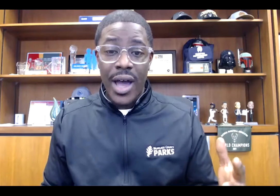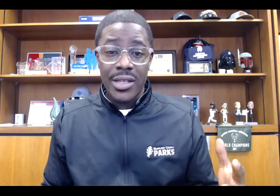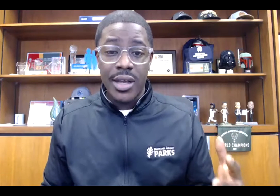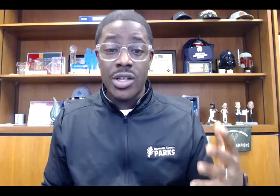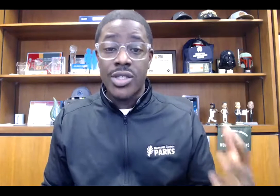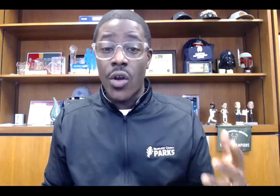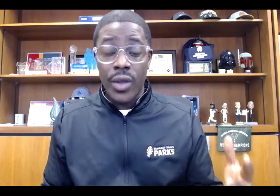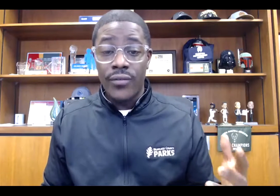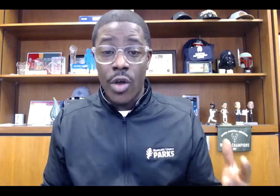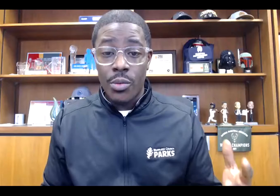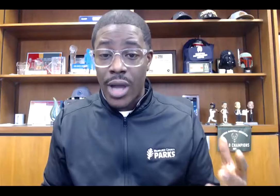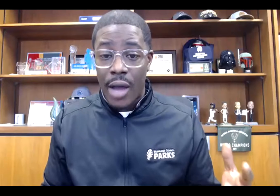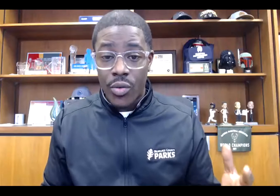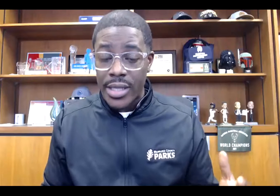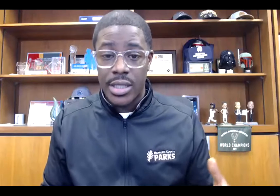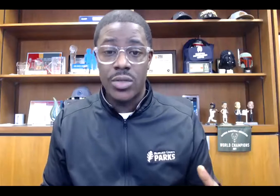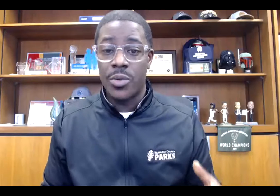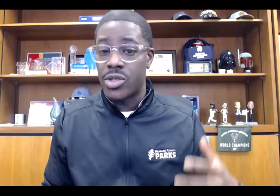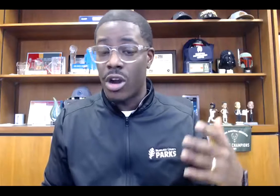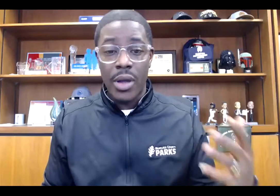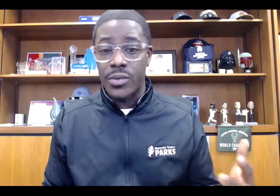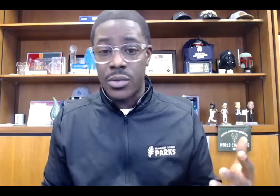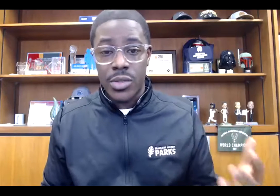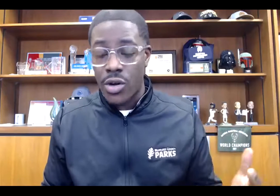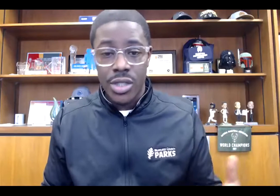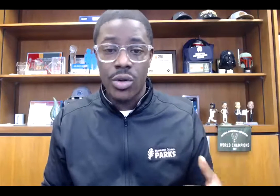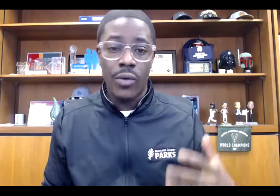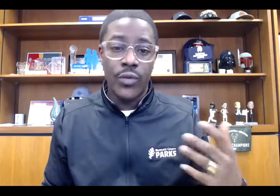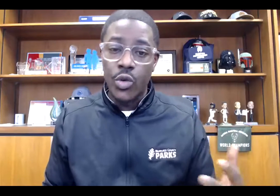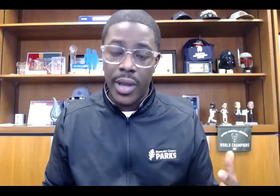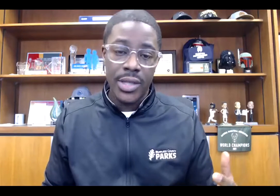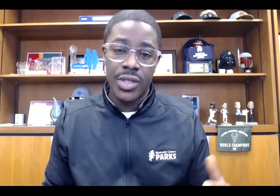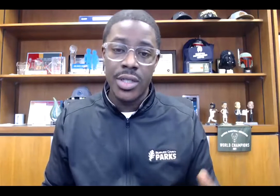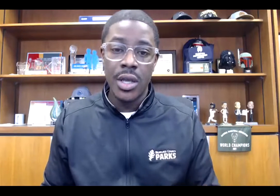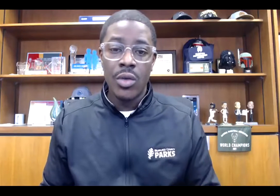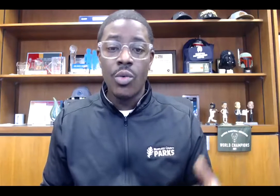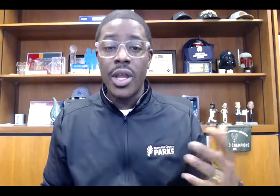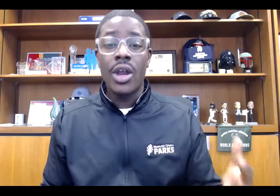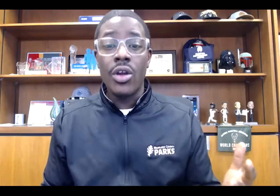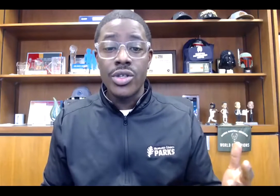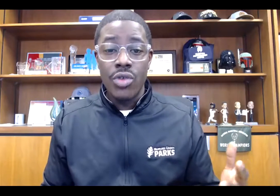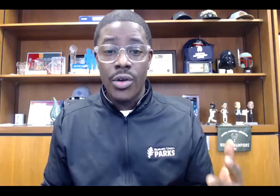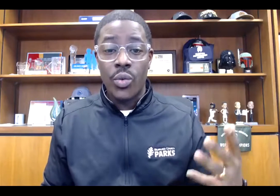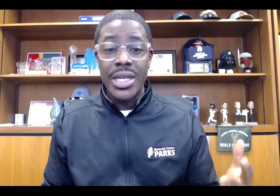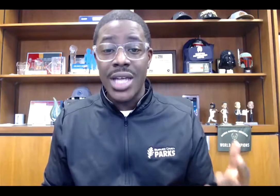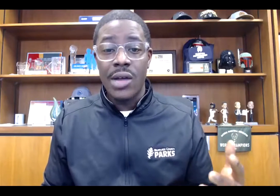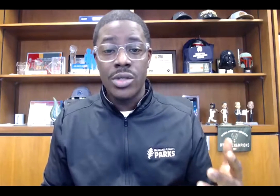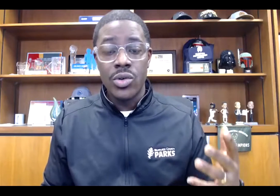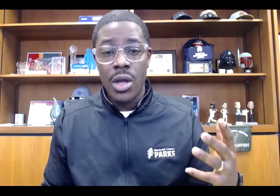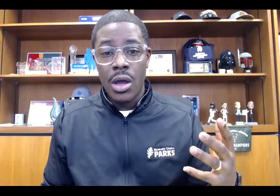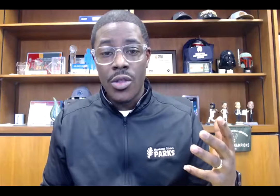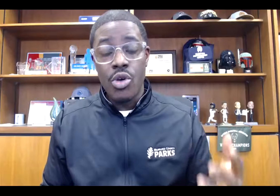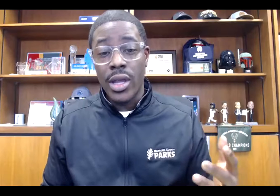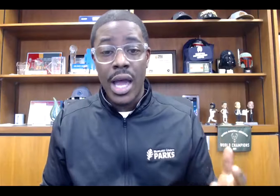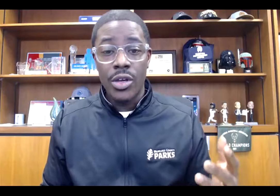community providers that are serving vulnerable county residents, whether we're talking about churches or food pantries, we want to encourage you all to reach out